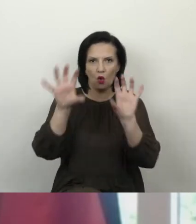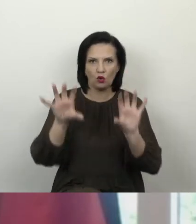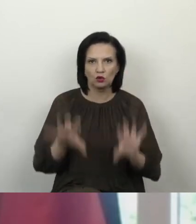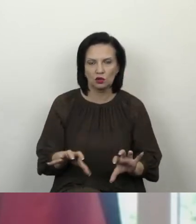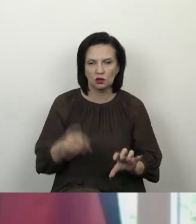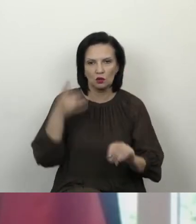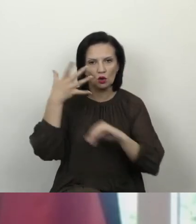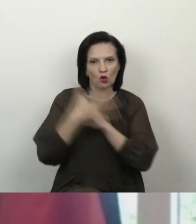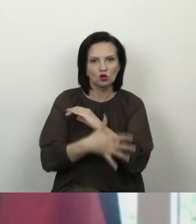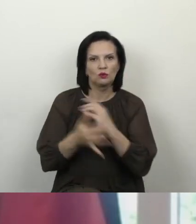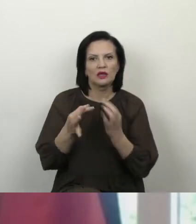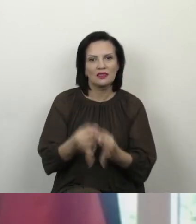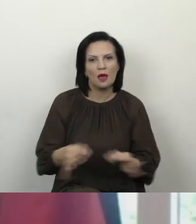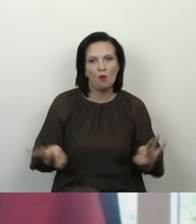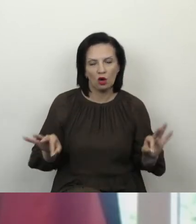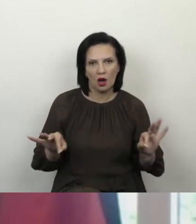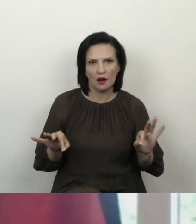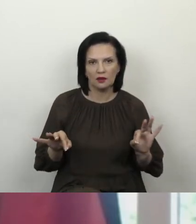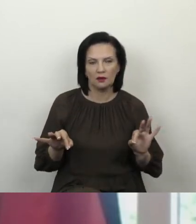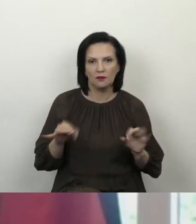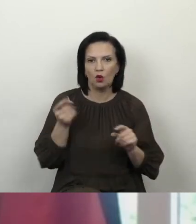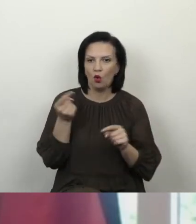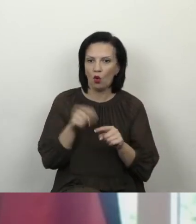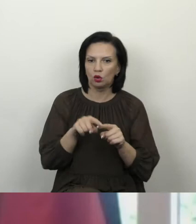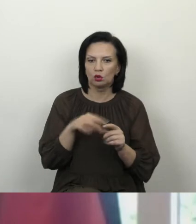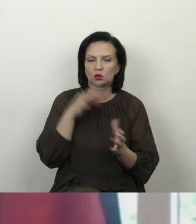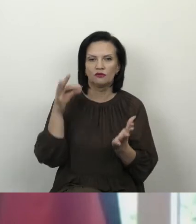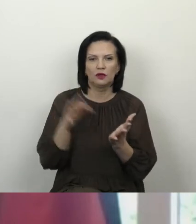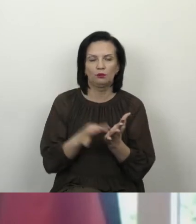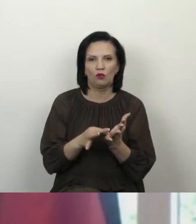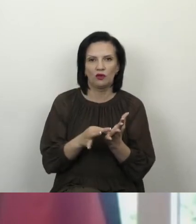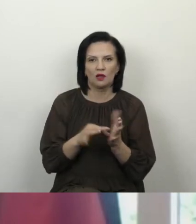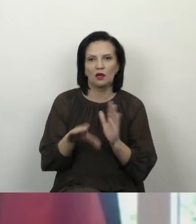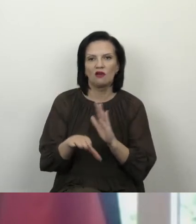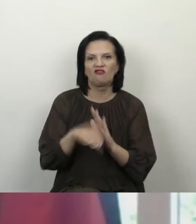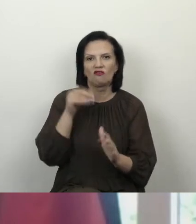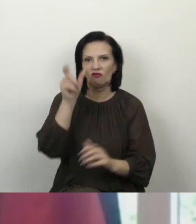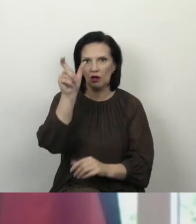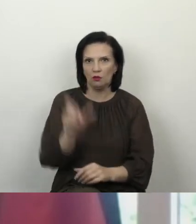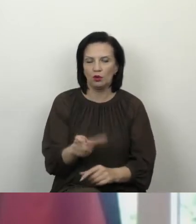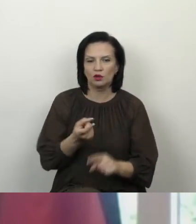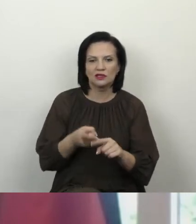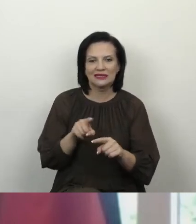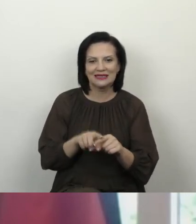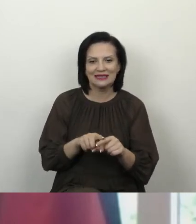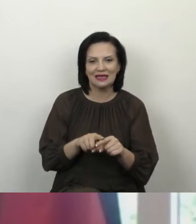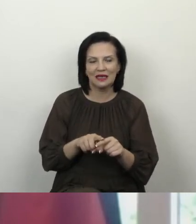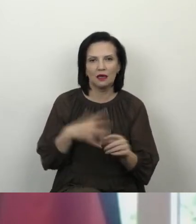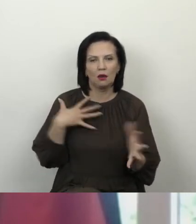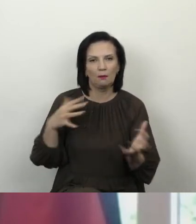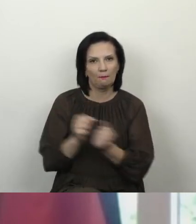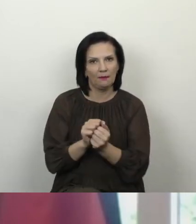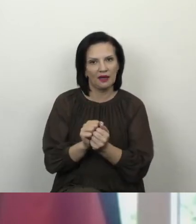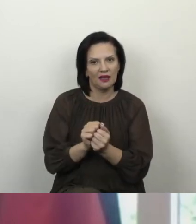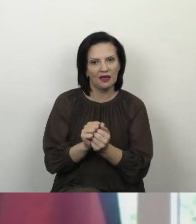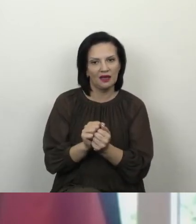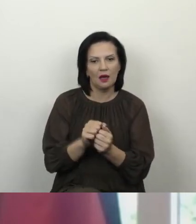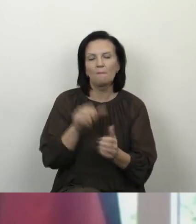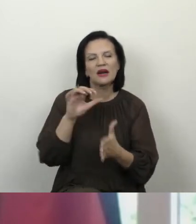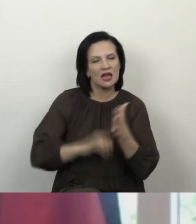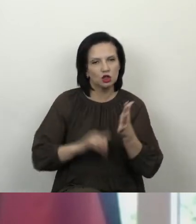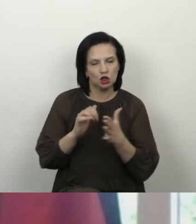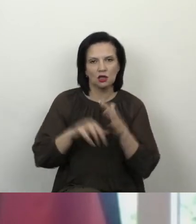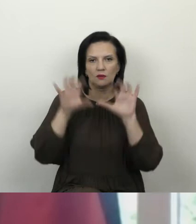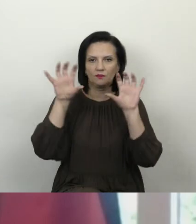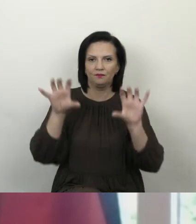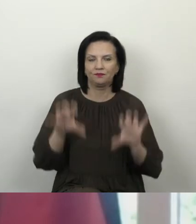The responsible voter. For this reason, the Constitutional Court of Saarland, another German land,